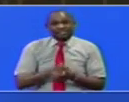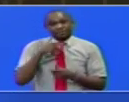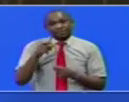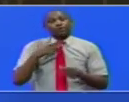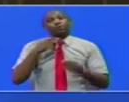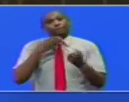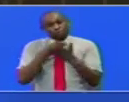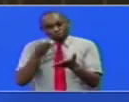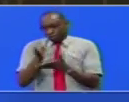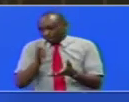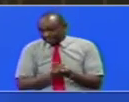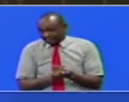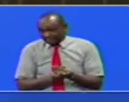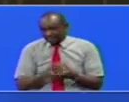with